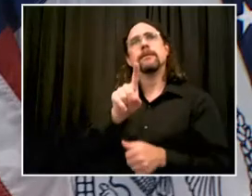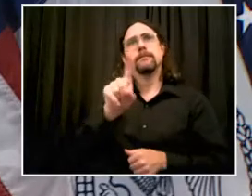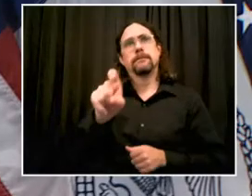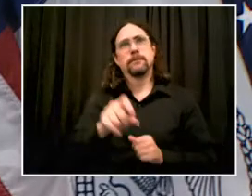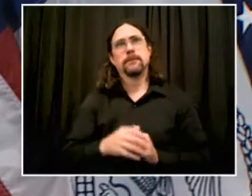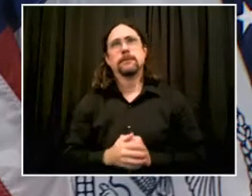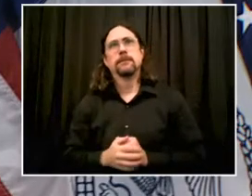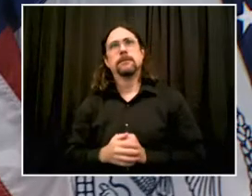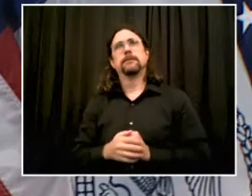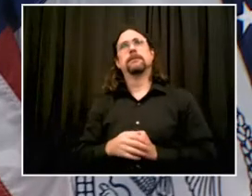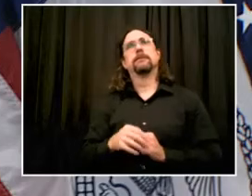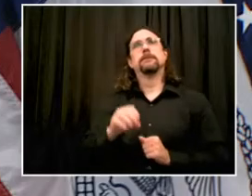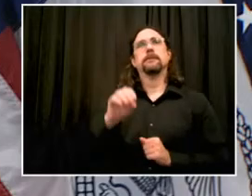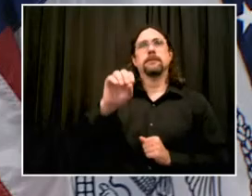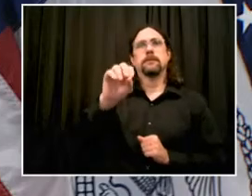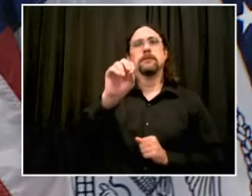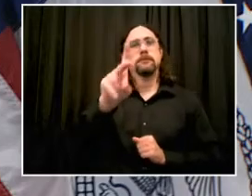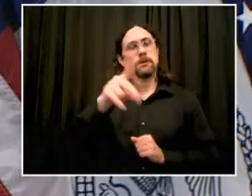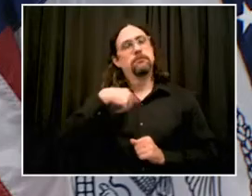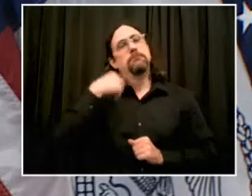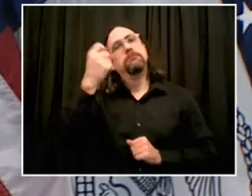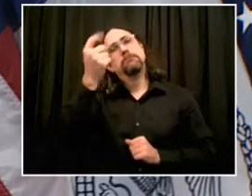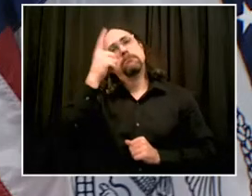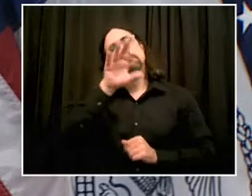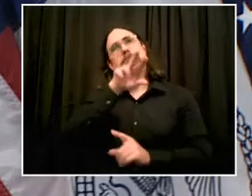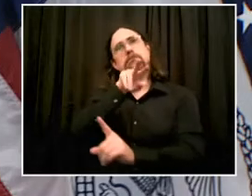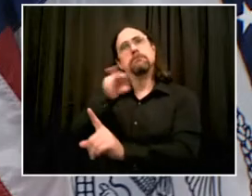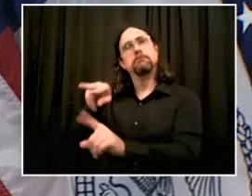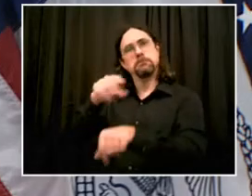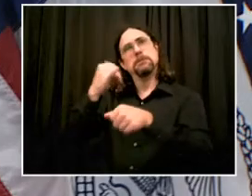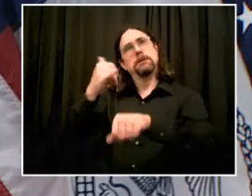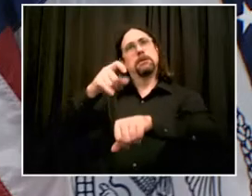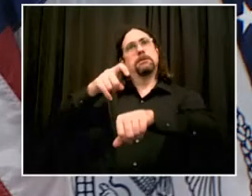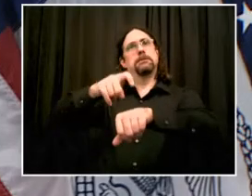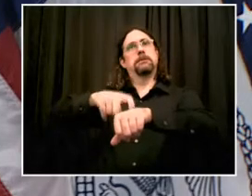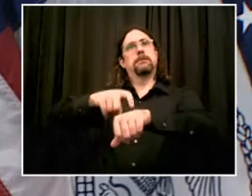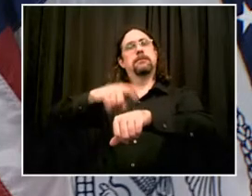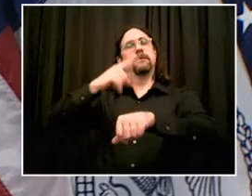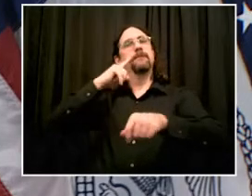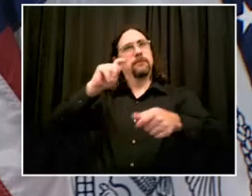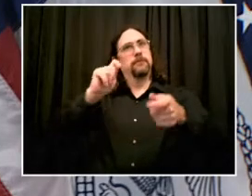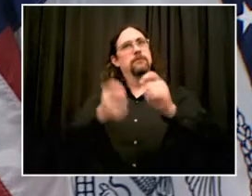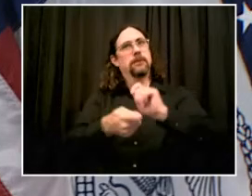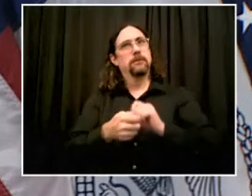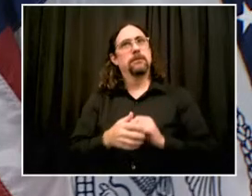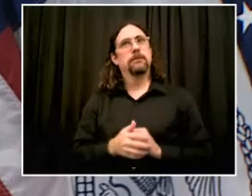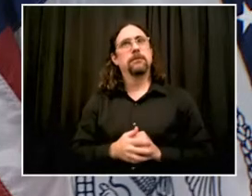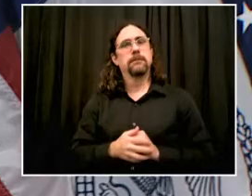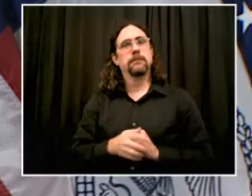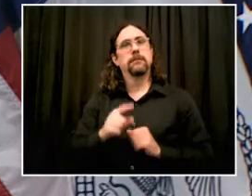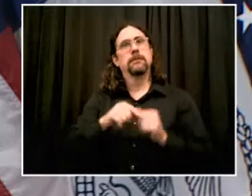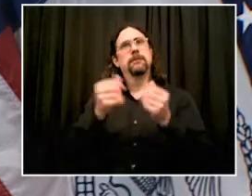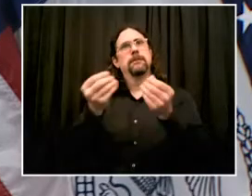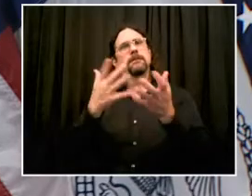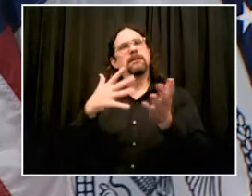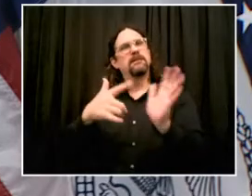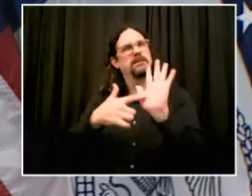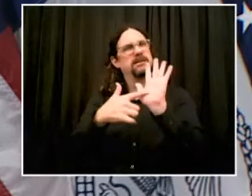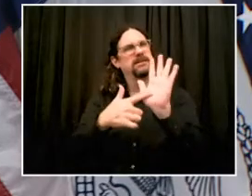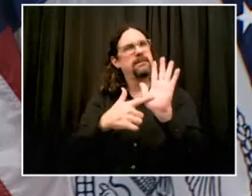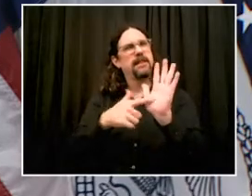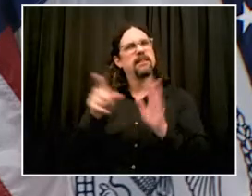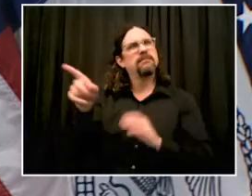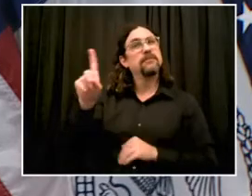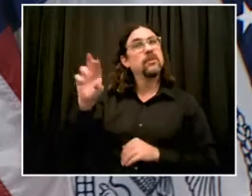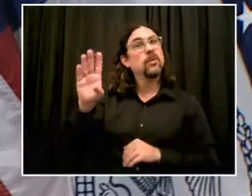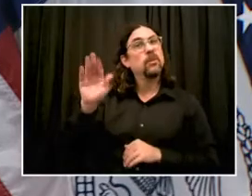months, did that result in any negative effects like loss of life or an increase in infection rate? I don't look at it that way. And I don't look, again, I